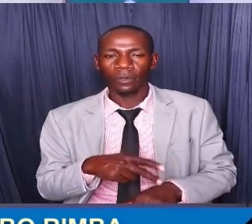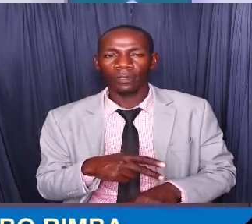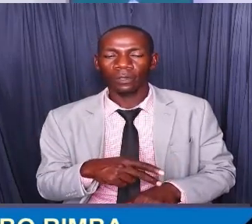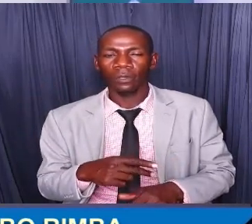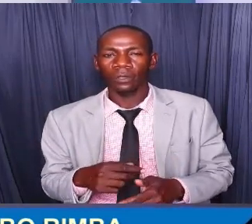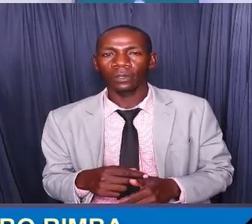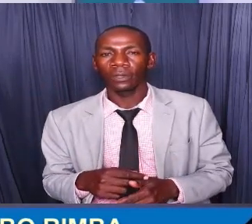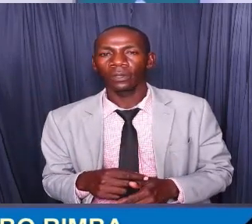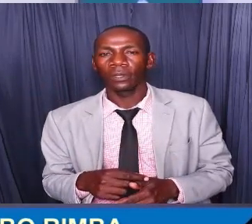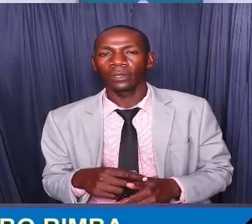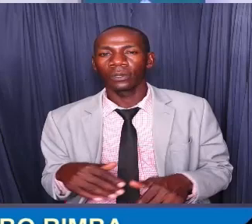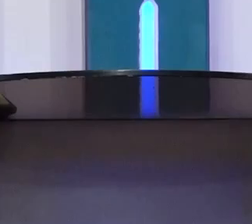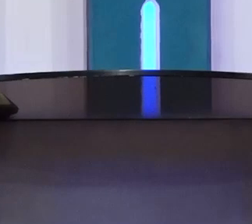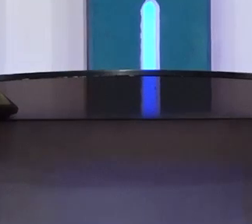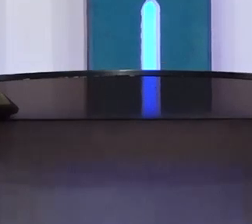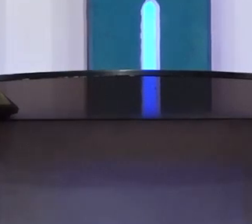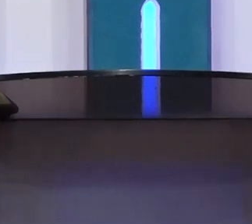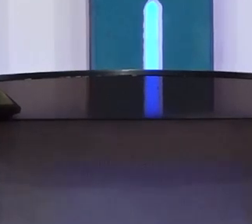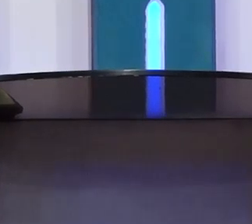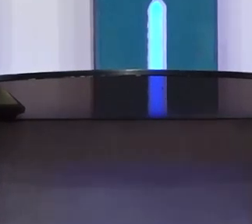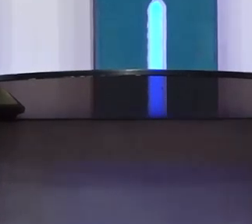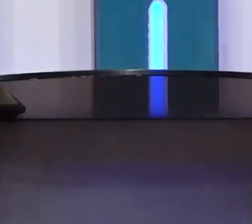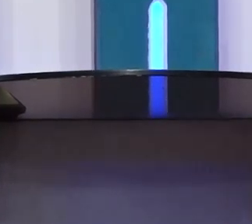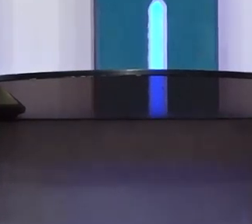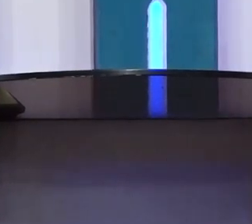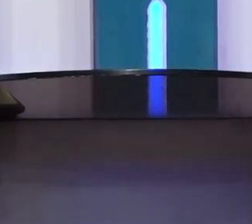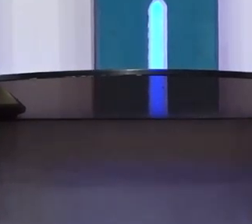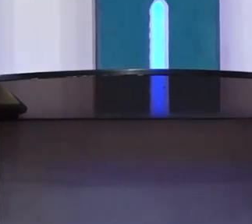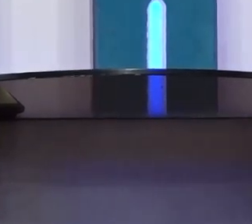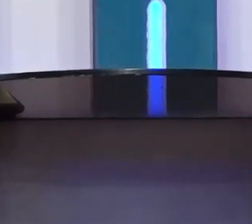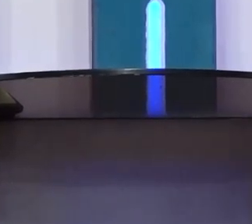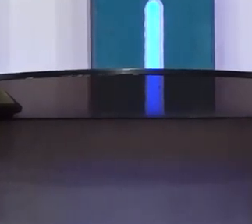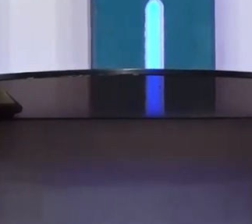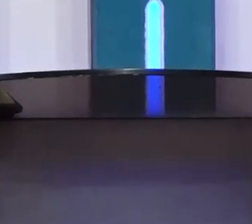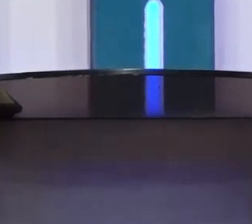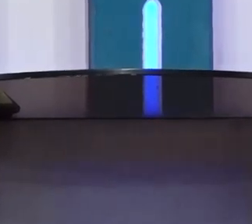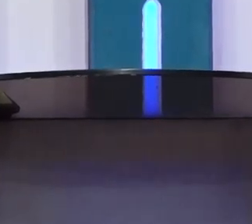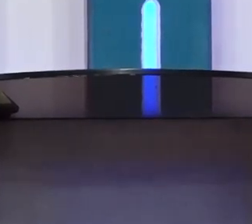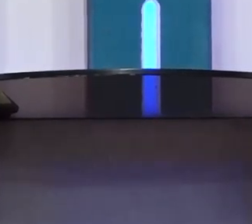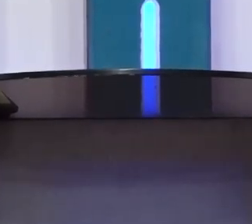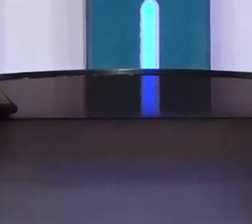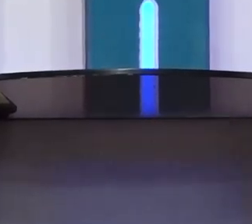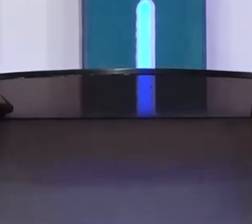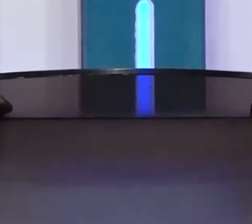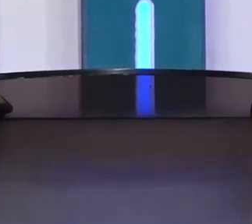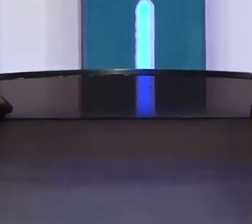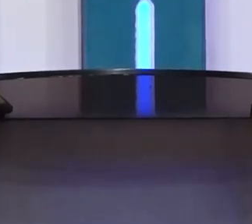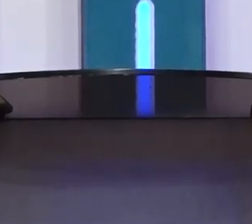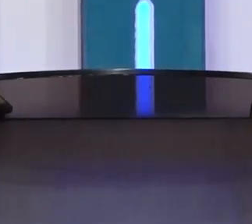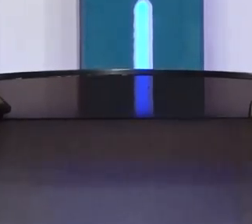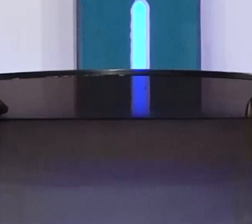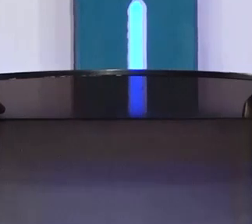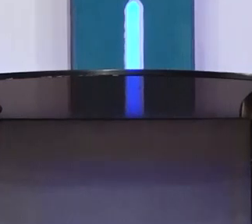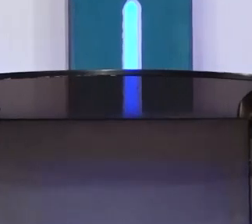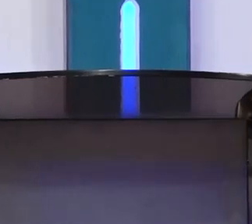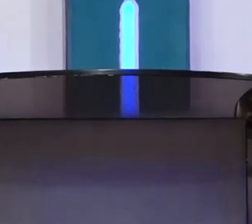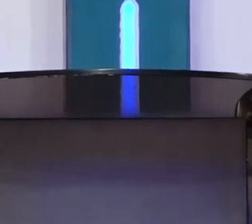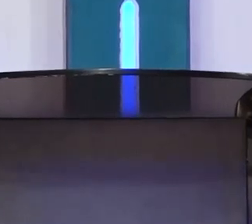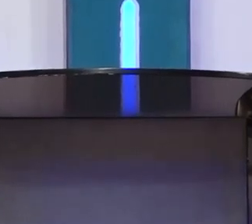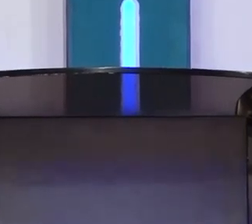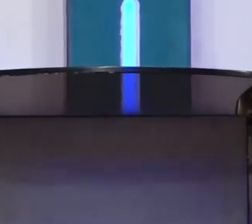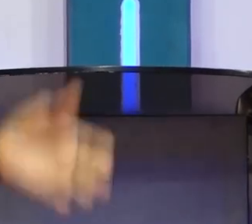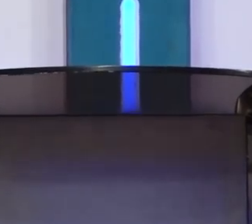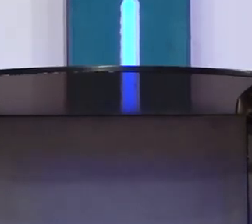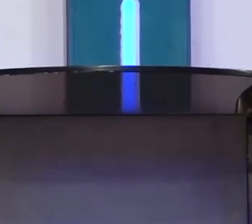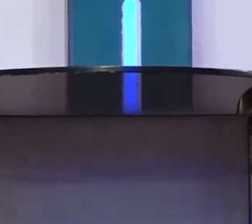of Peter. Nitendo kweli? It's true, it's a deed. Wametoa kweli? They have really given. Nitendo kweli wametimiza? It's really a deed that they